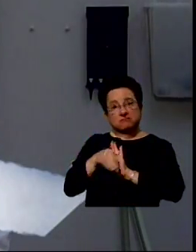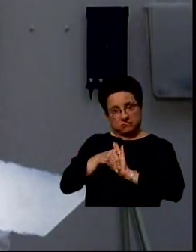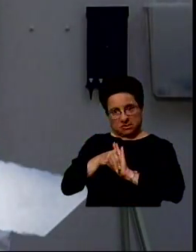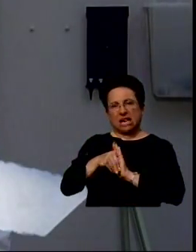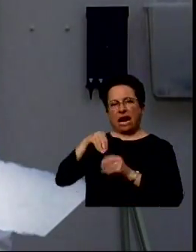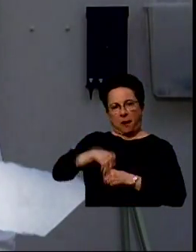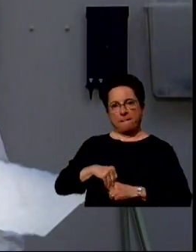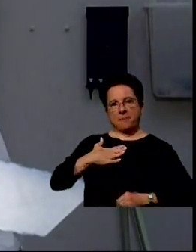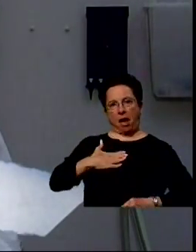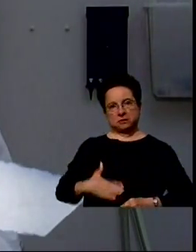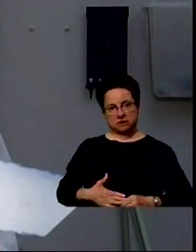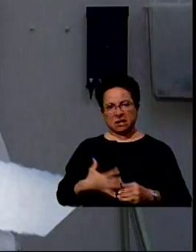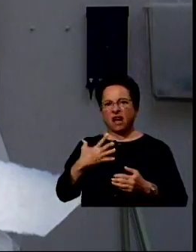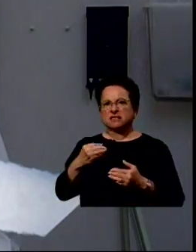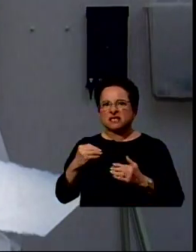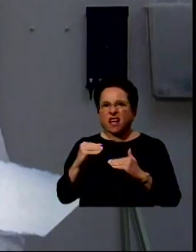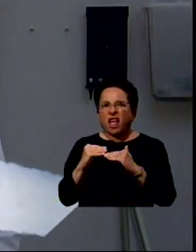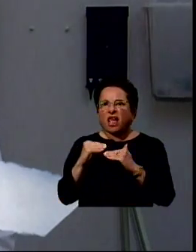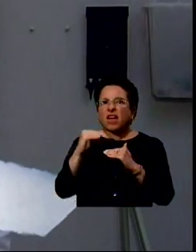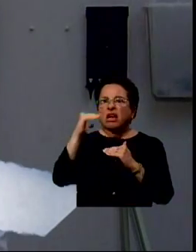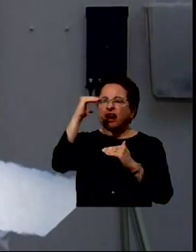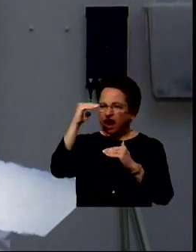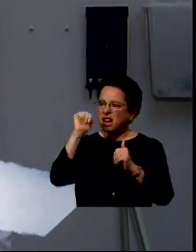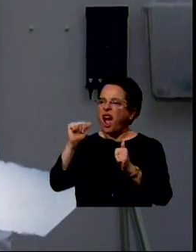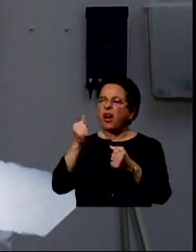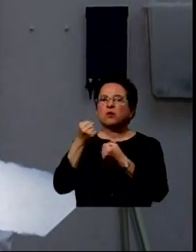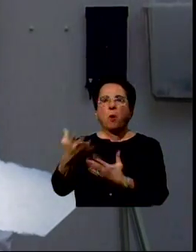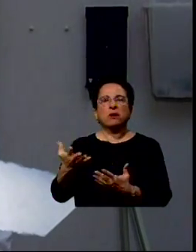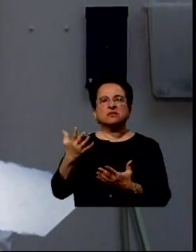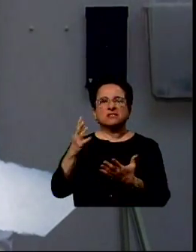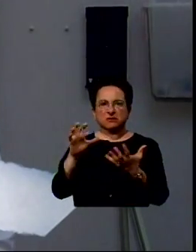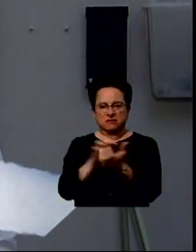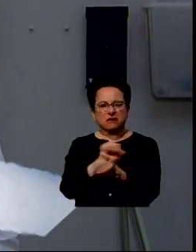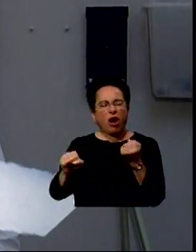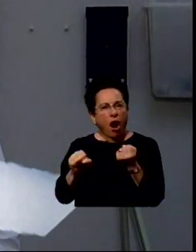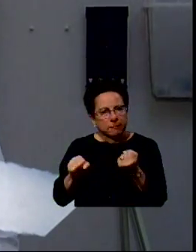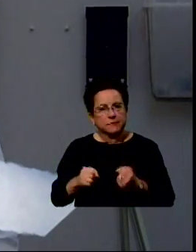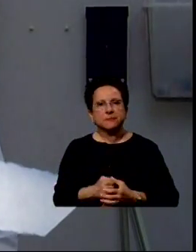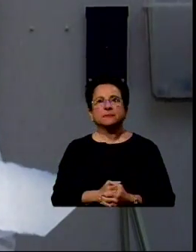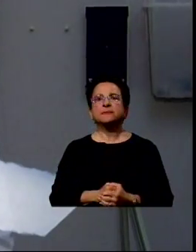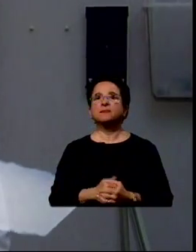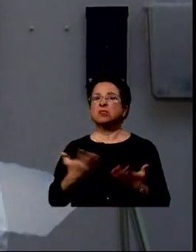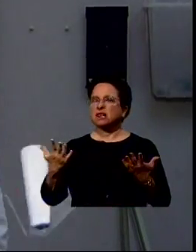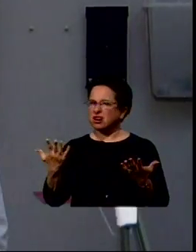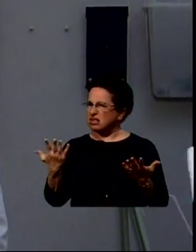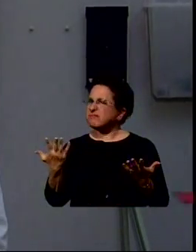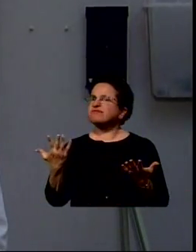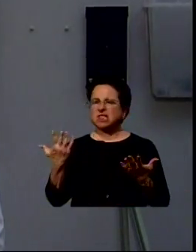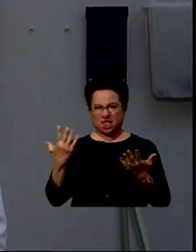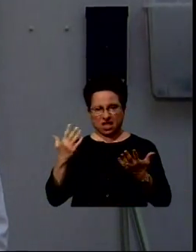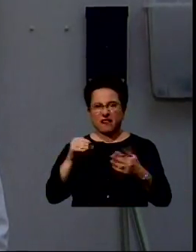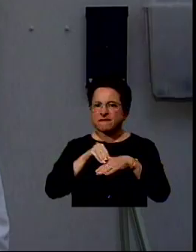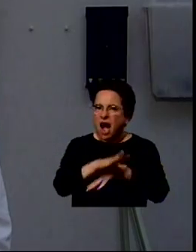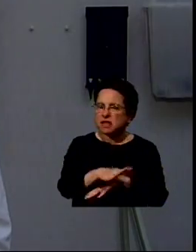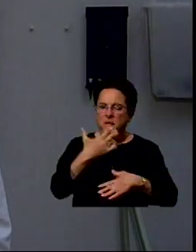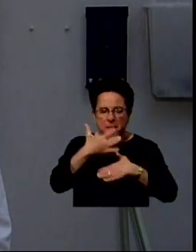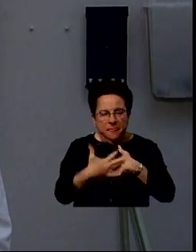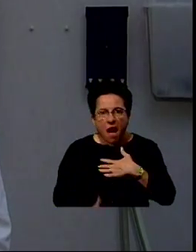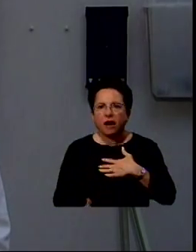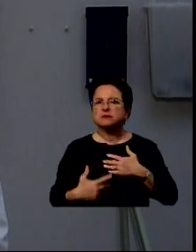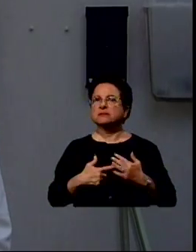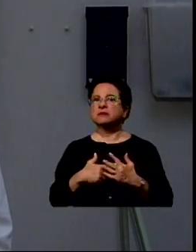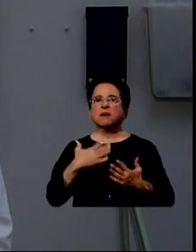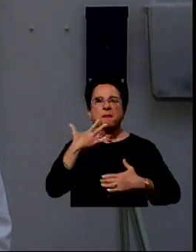but it gets in their mouth and absorbed into the body and rises up to a level that's enough to cause physiological harm to kids'